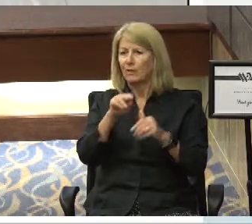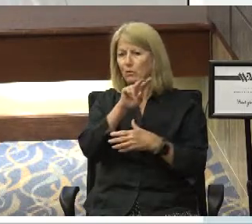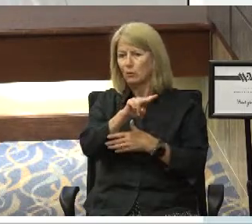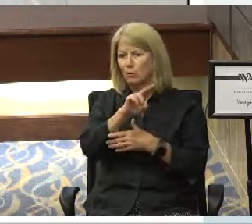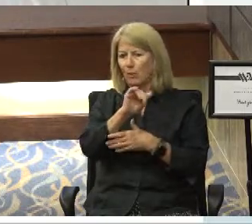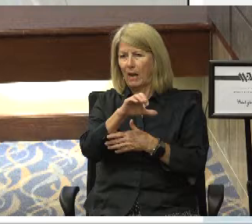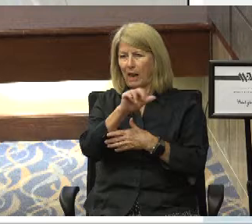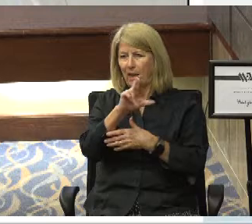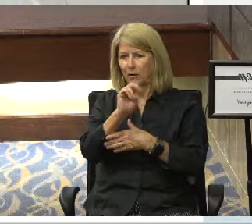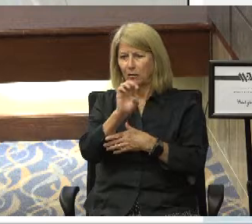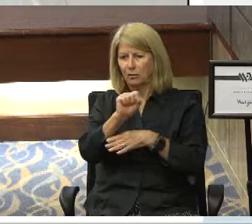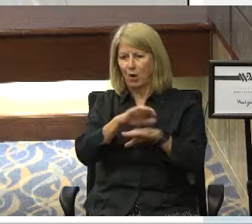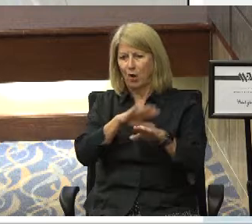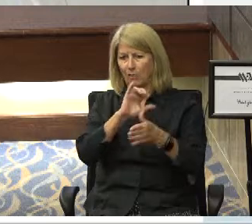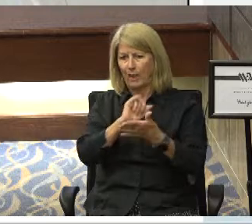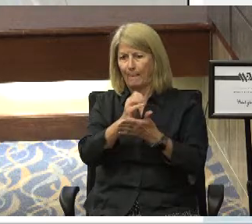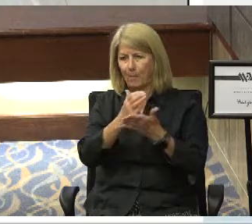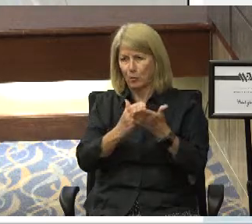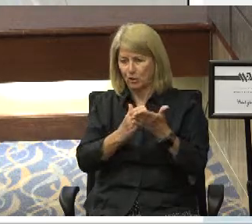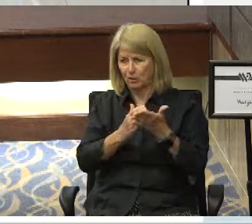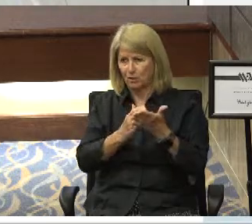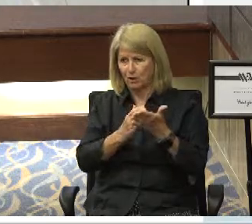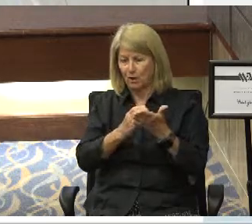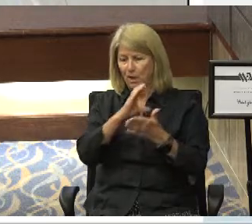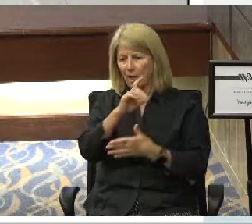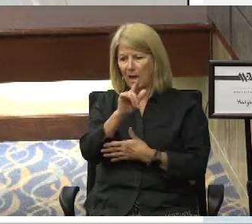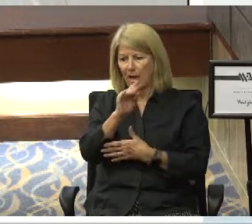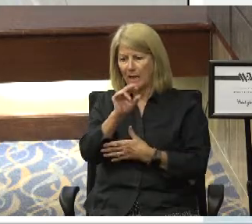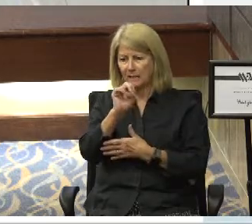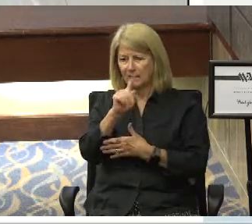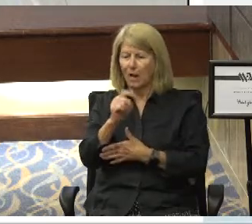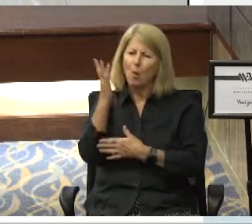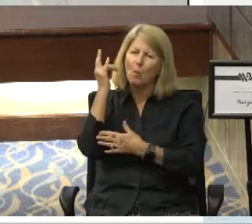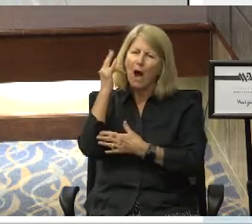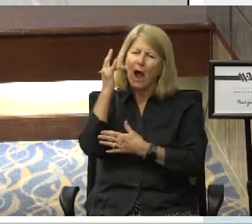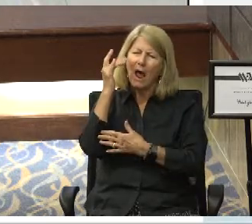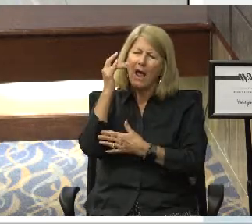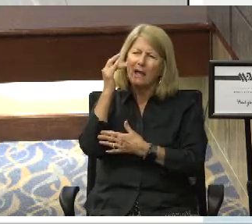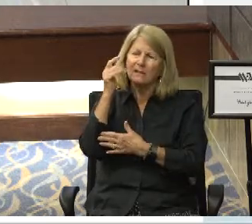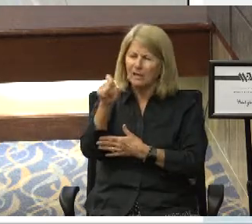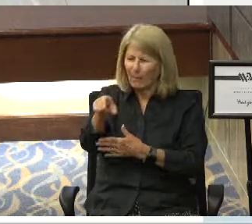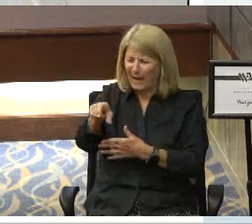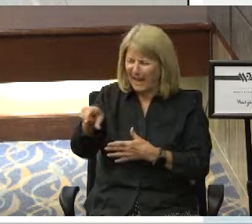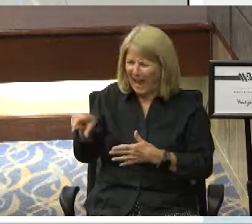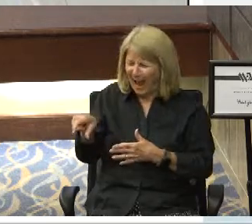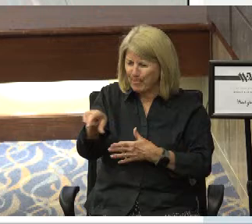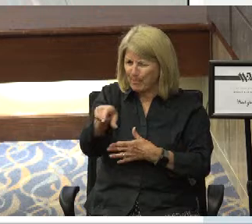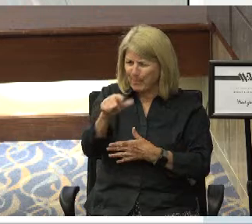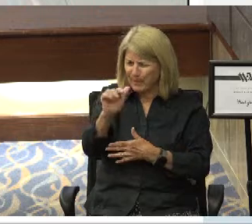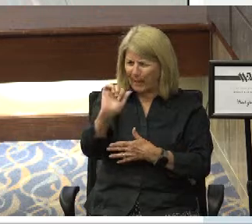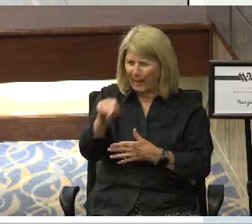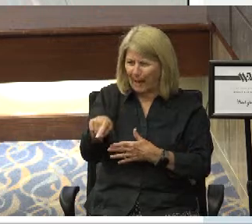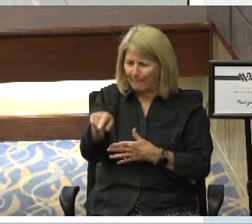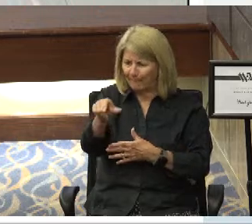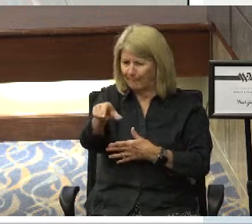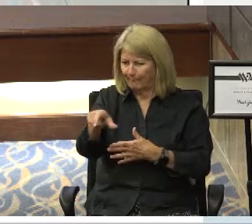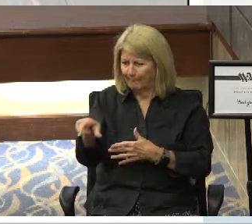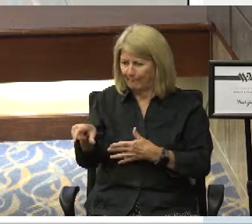that portion of it develops. Clint, why is there a gap in between